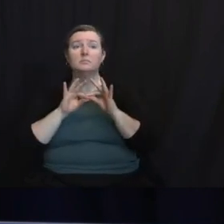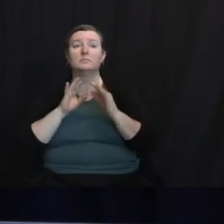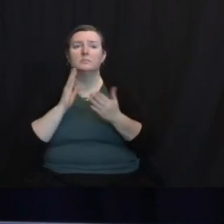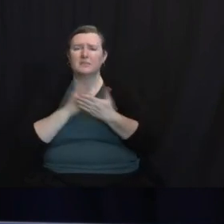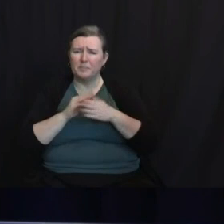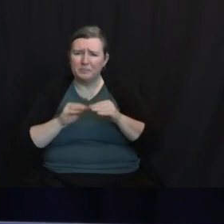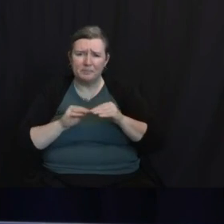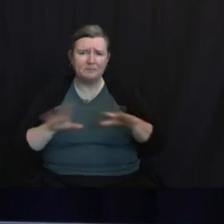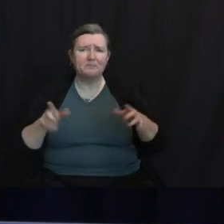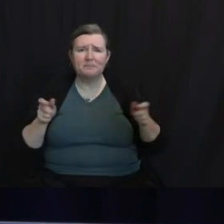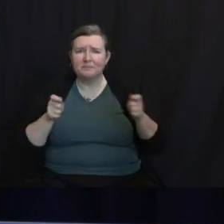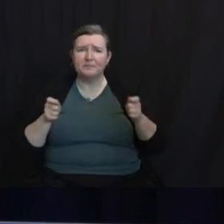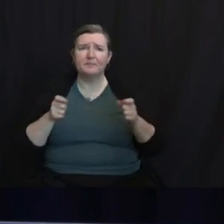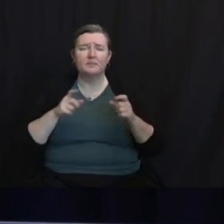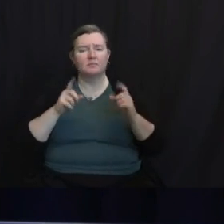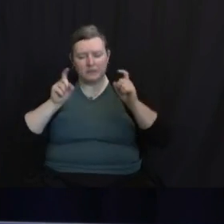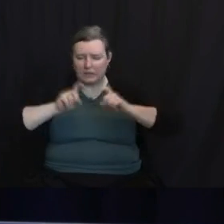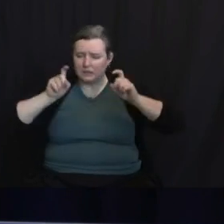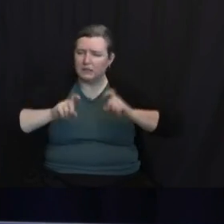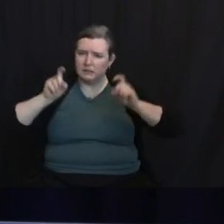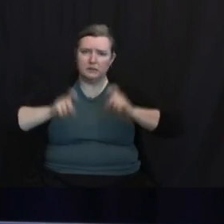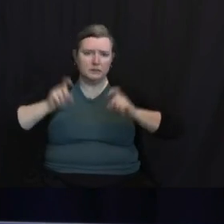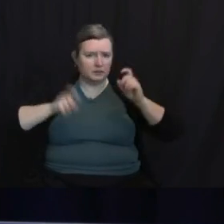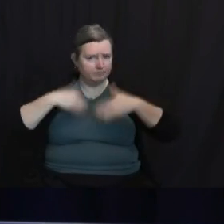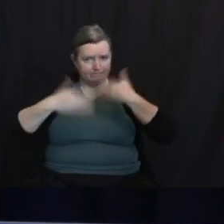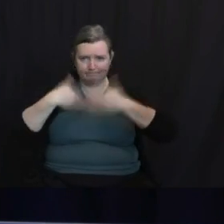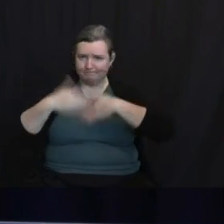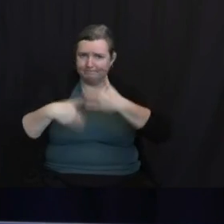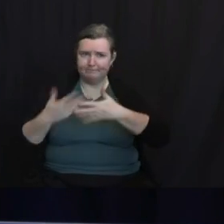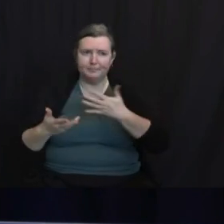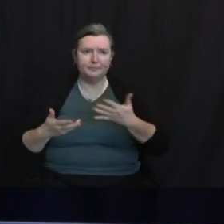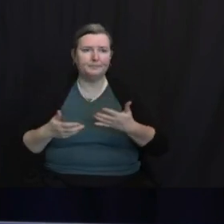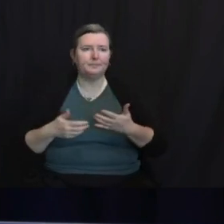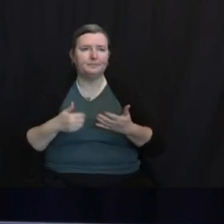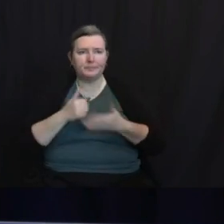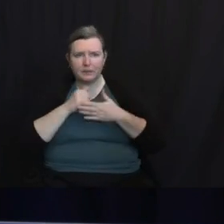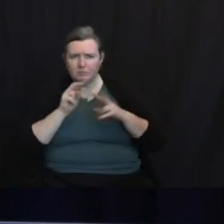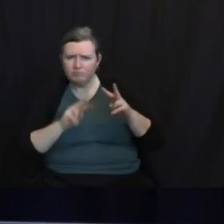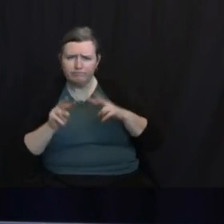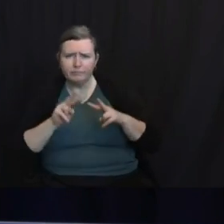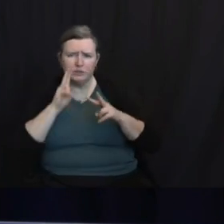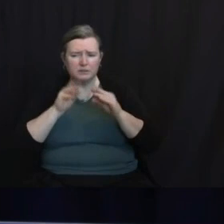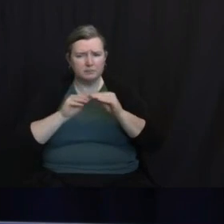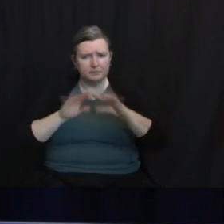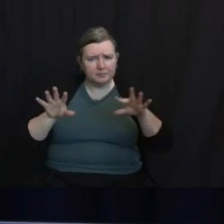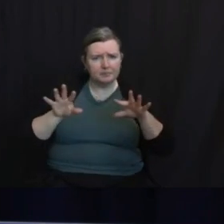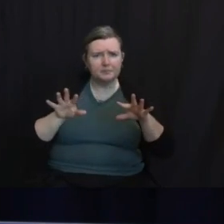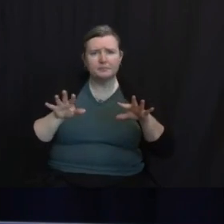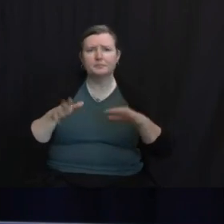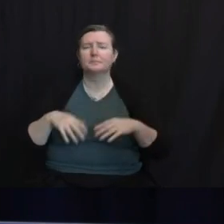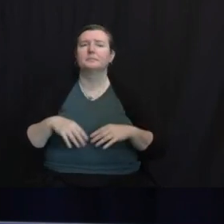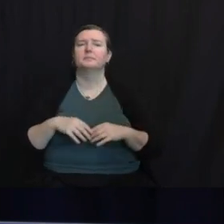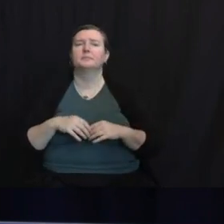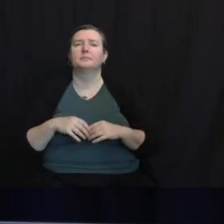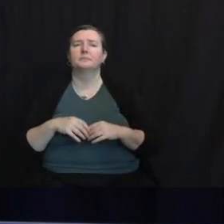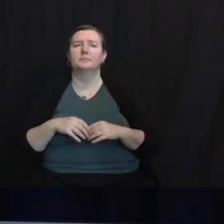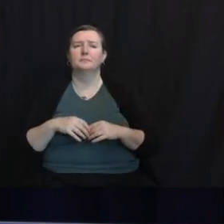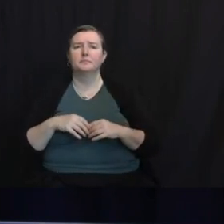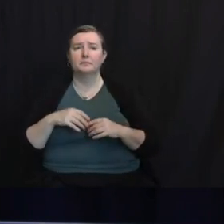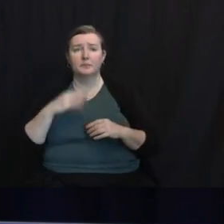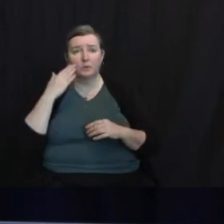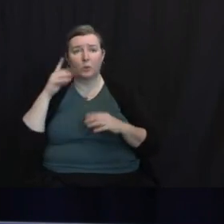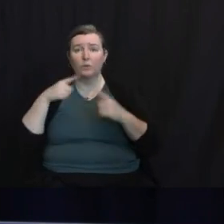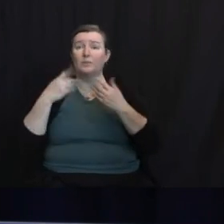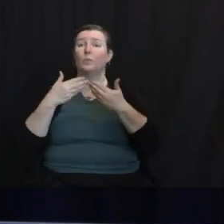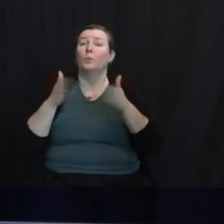testing. Testing helps us determine levels of community spread in the state, which is vital to informing reopenings. Testing is